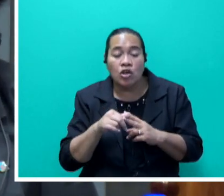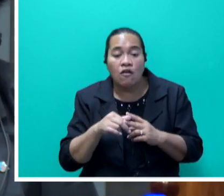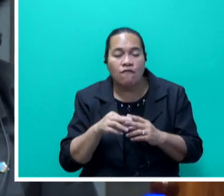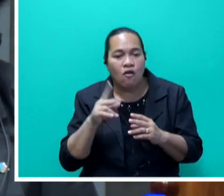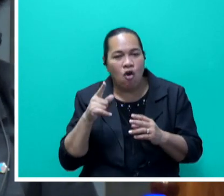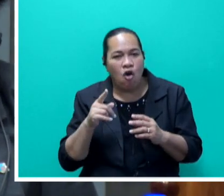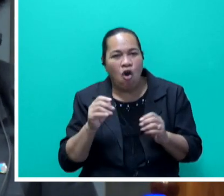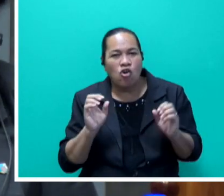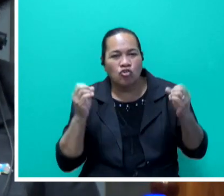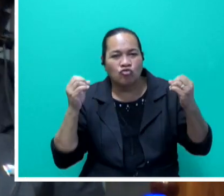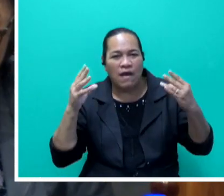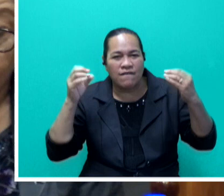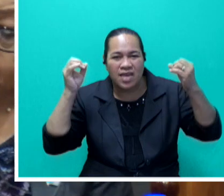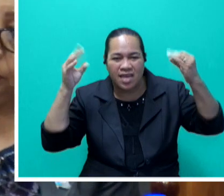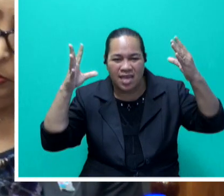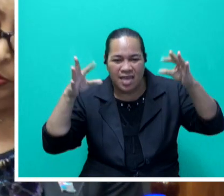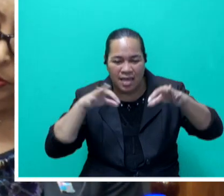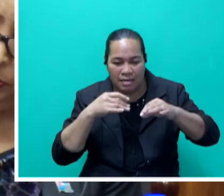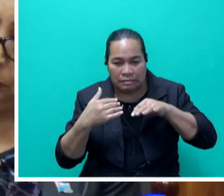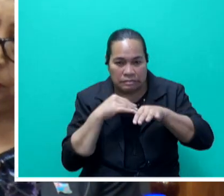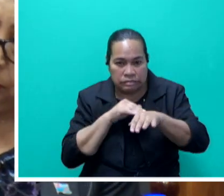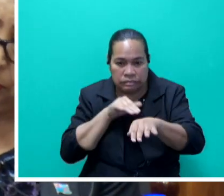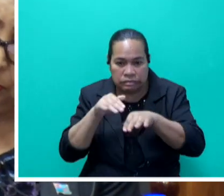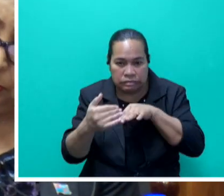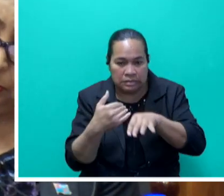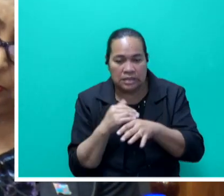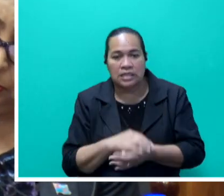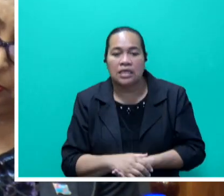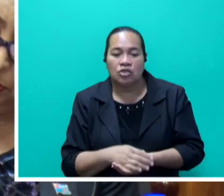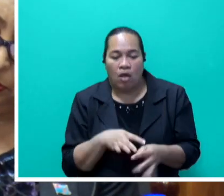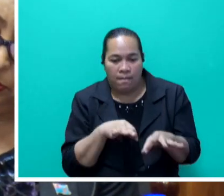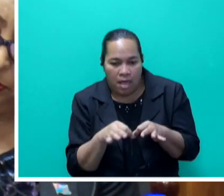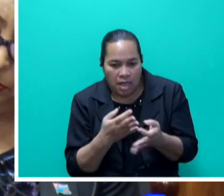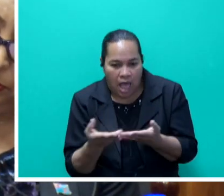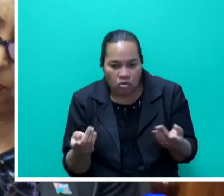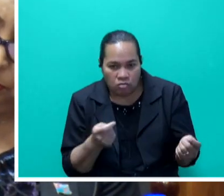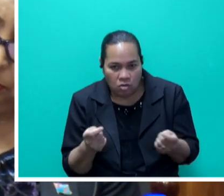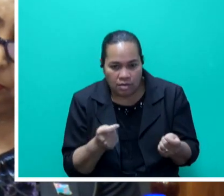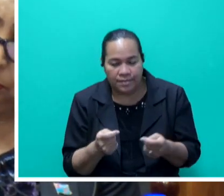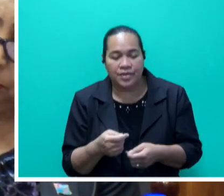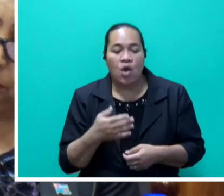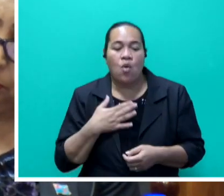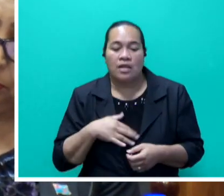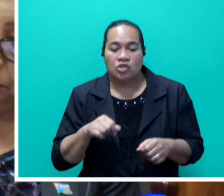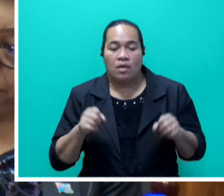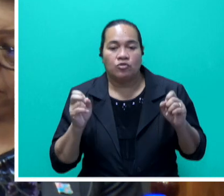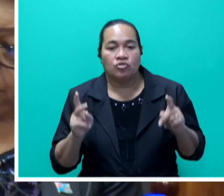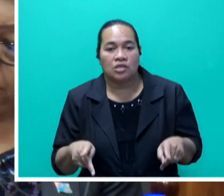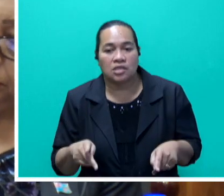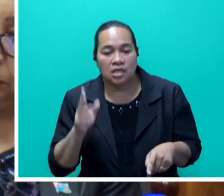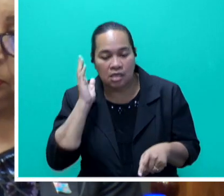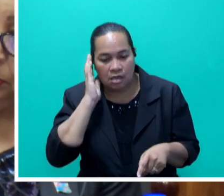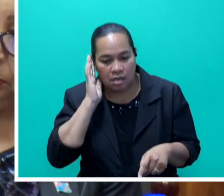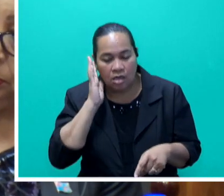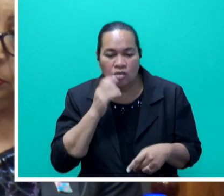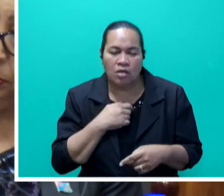implemented on four major and 6 smaller routes. Mr. Speaker, sir, I want to also take this opportunity to pass on